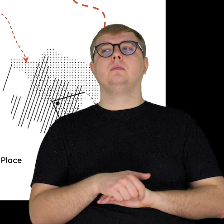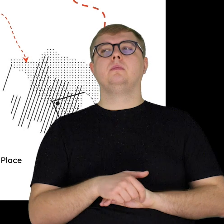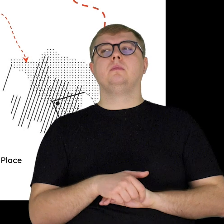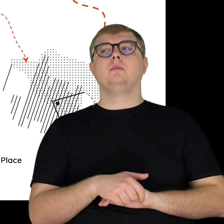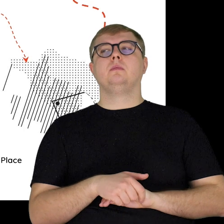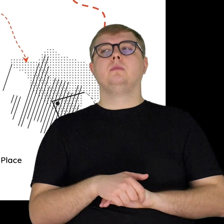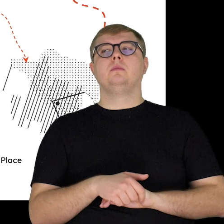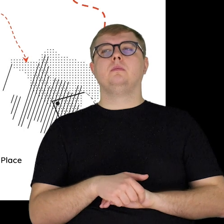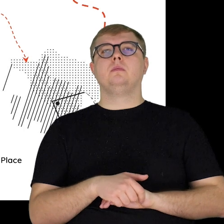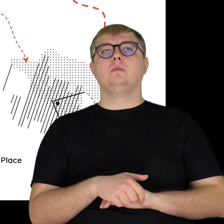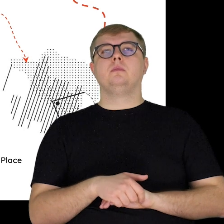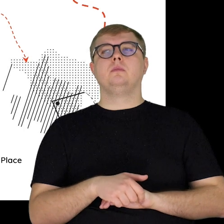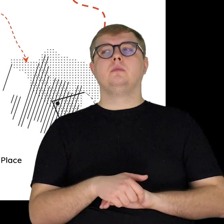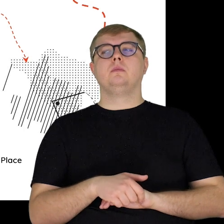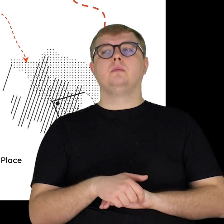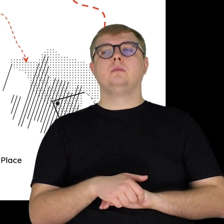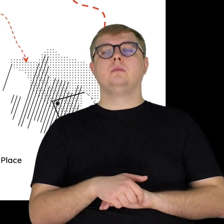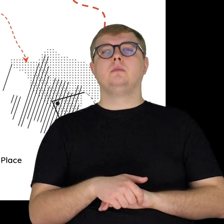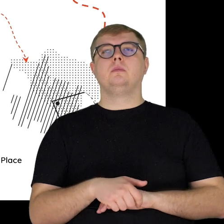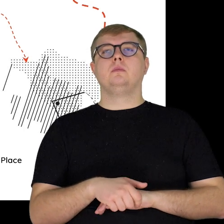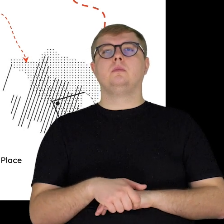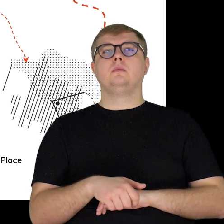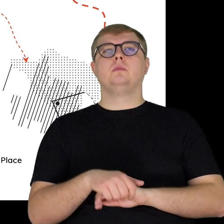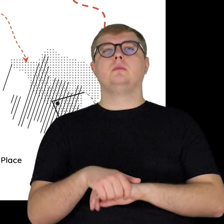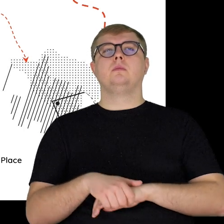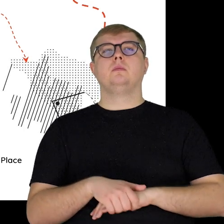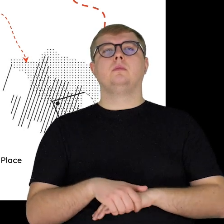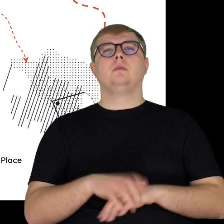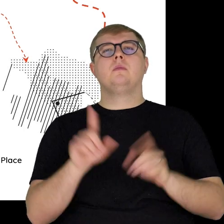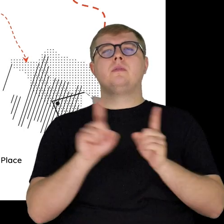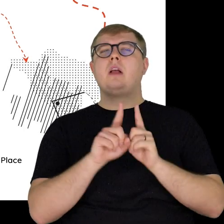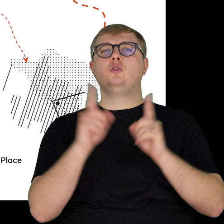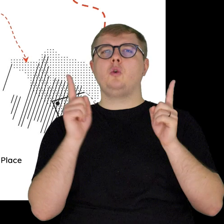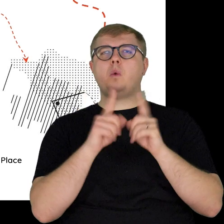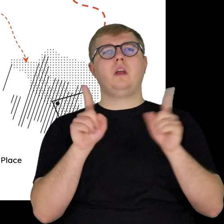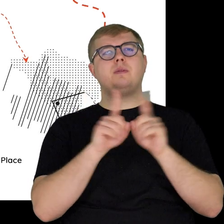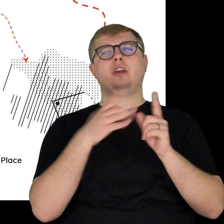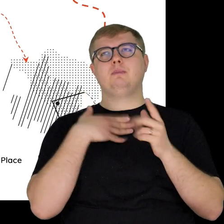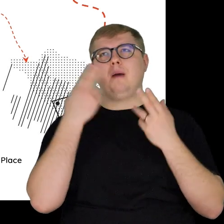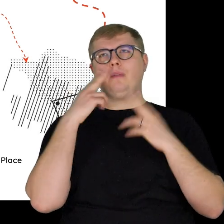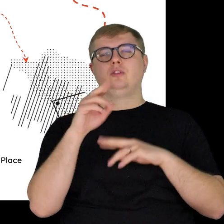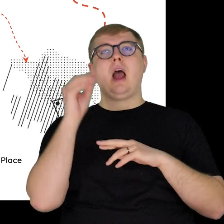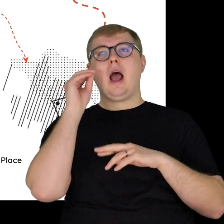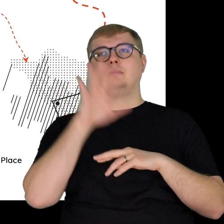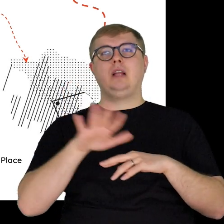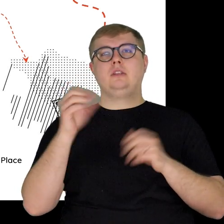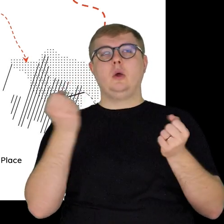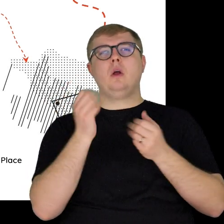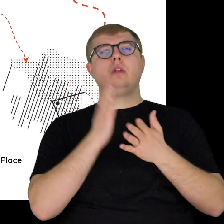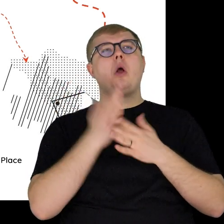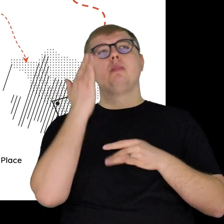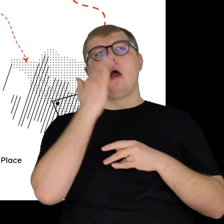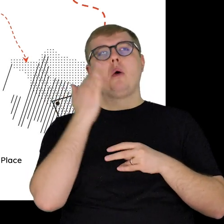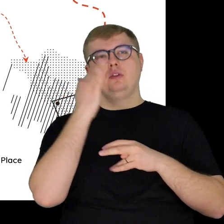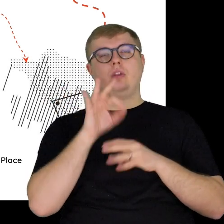was, I mean, that's very short, and I hope not too abstract theoretical introduction.